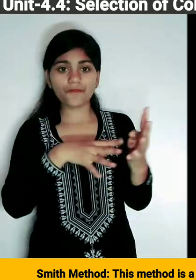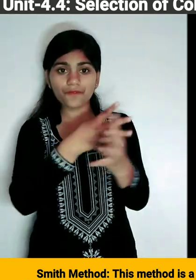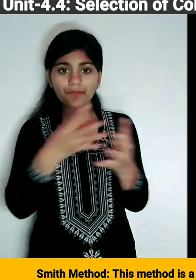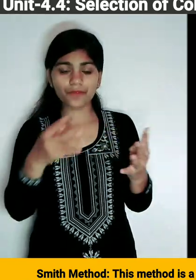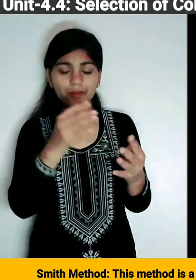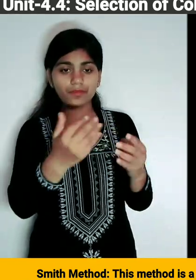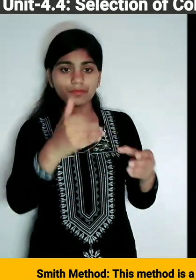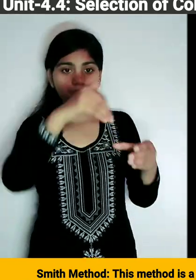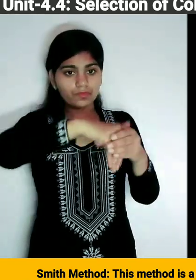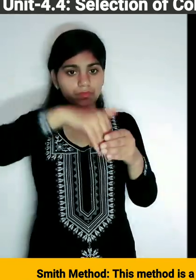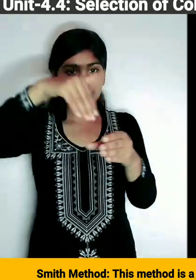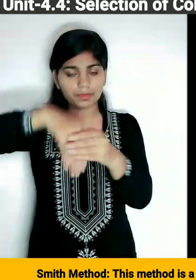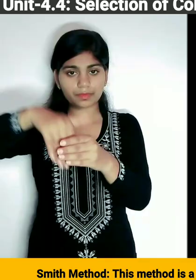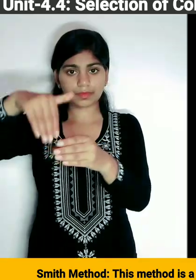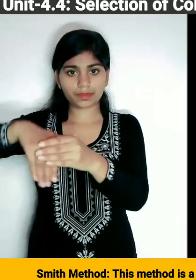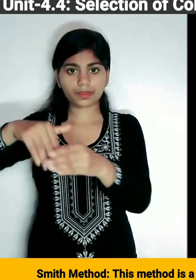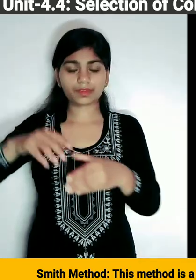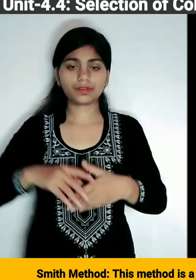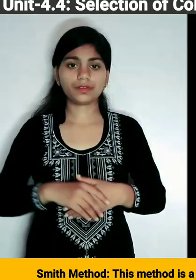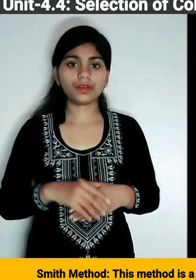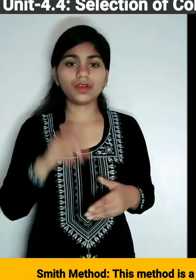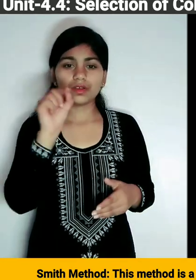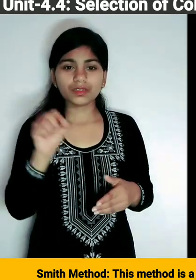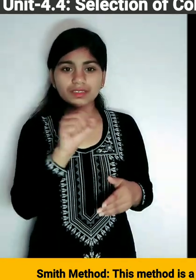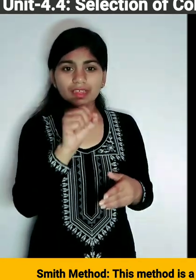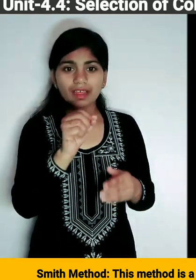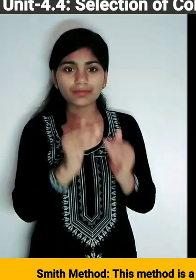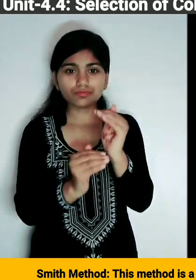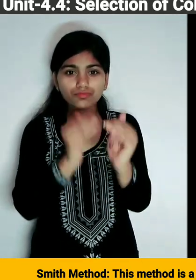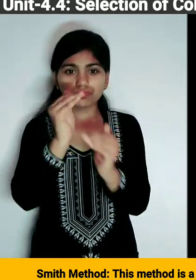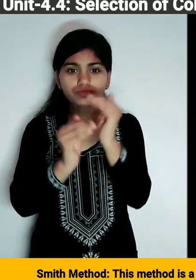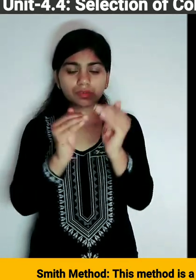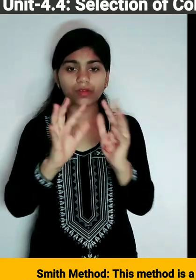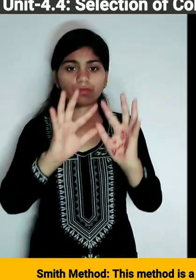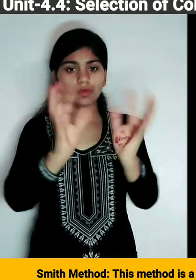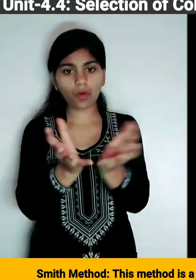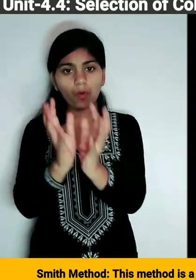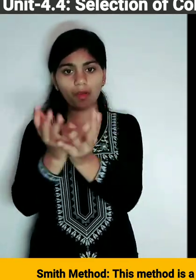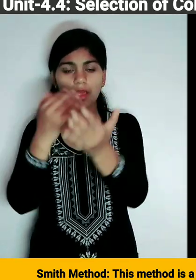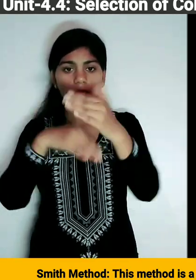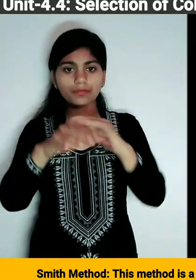frame, which is then placed into a cell builder colony.